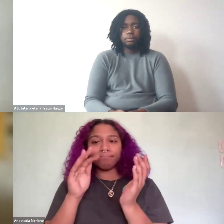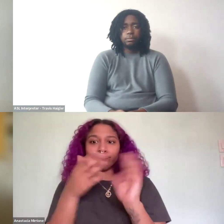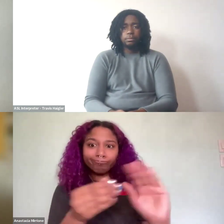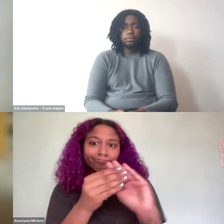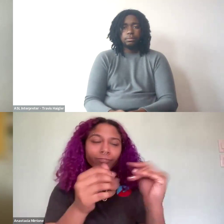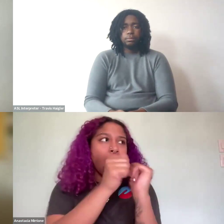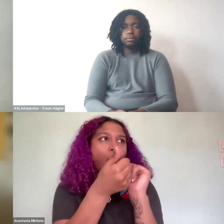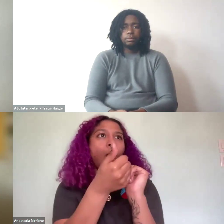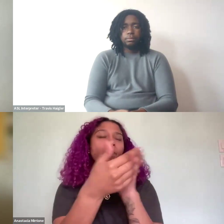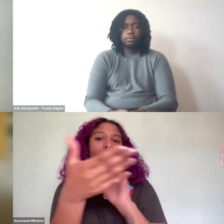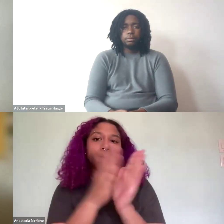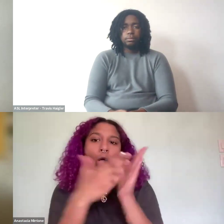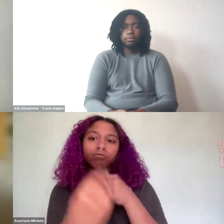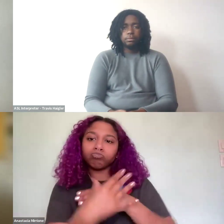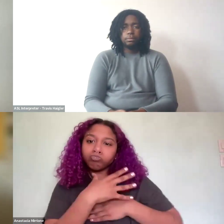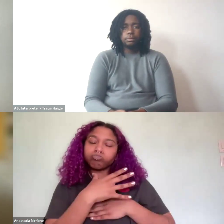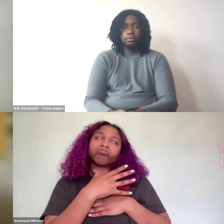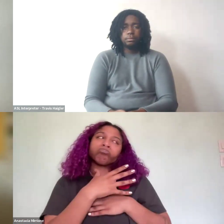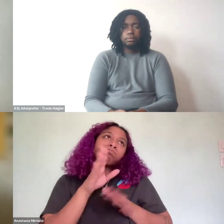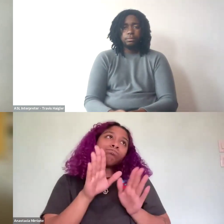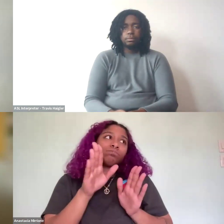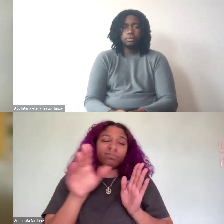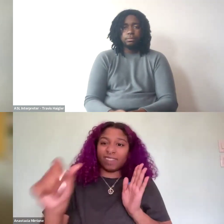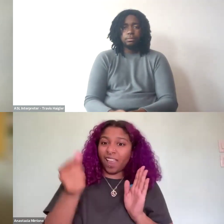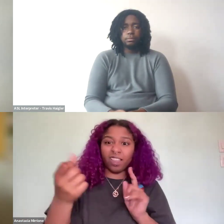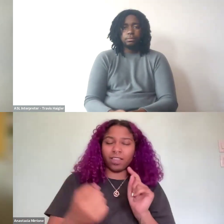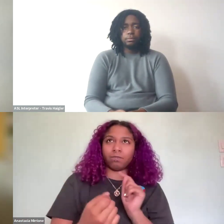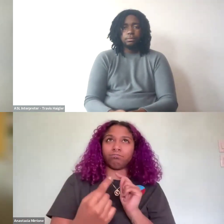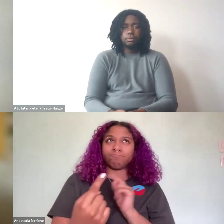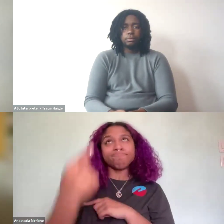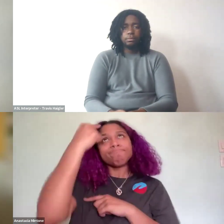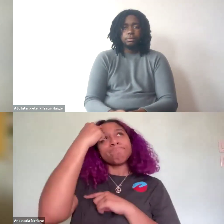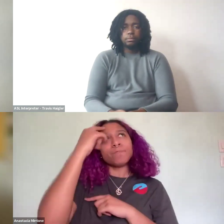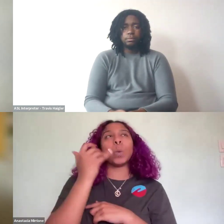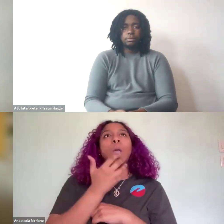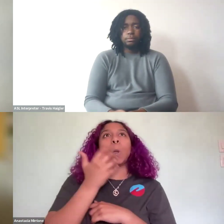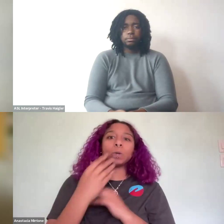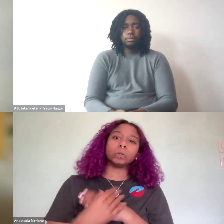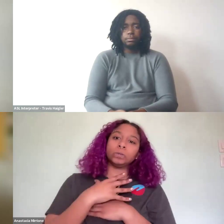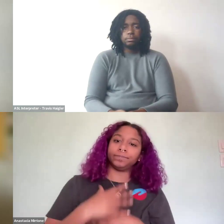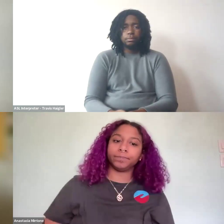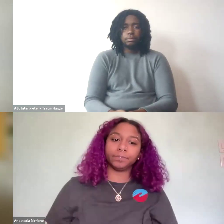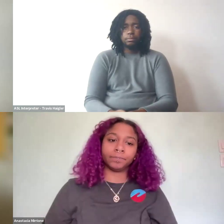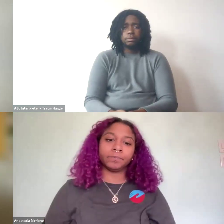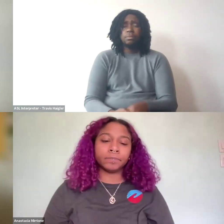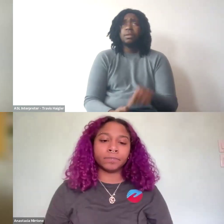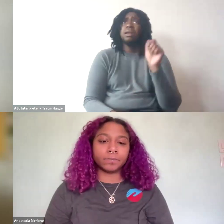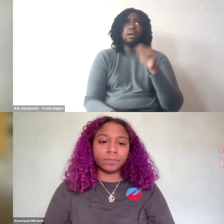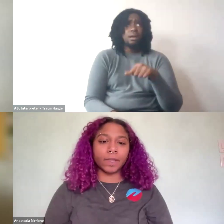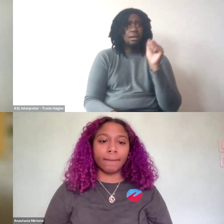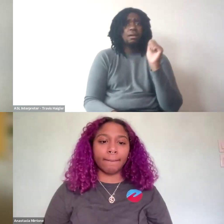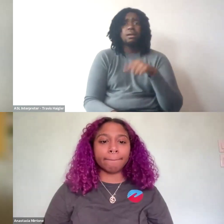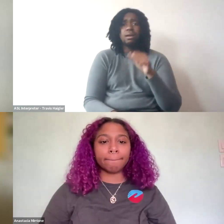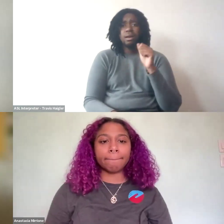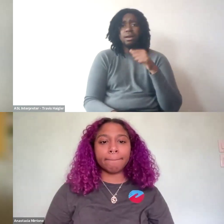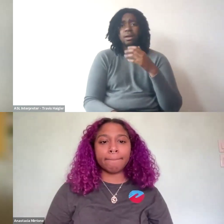with you or that stand out with you from over the years? Oh yeah, I have emails and I changed